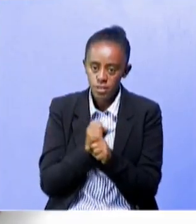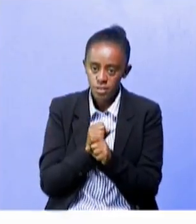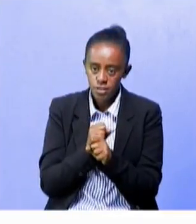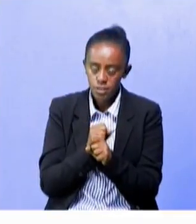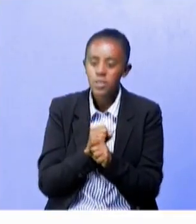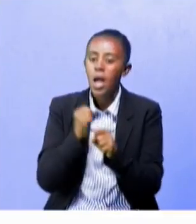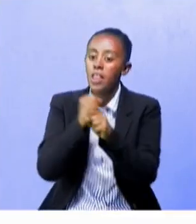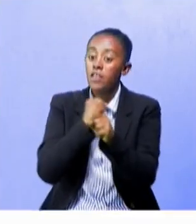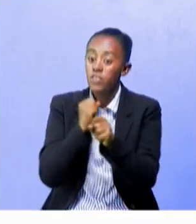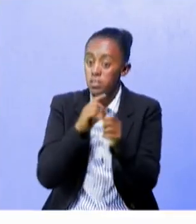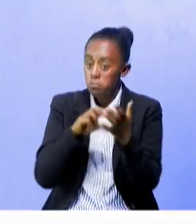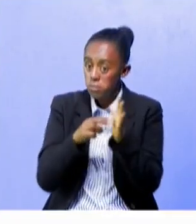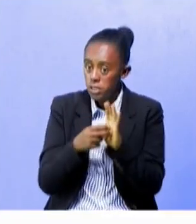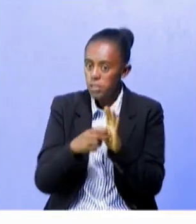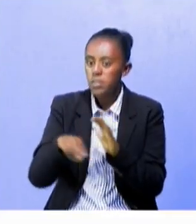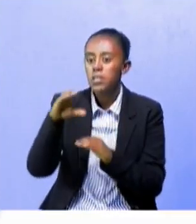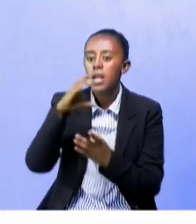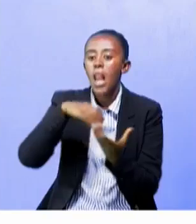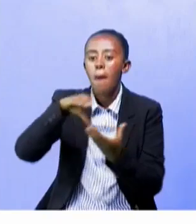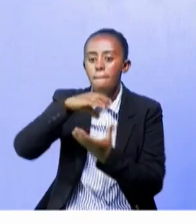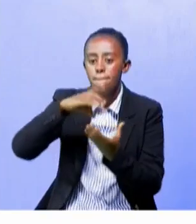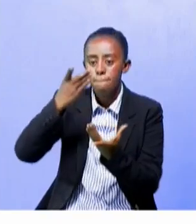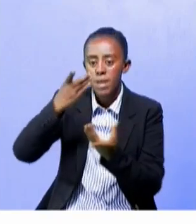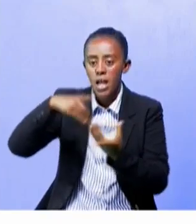Activities means that such as clubs, right?